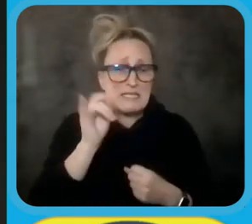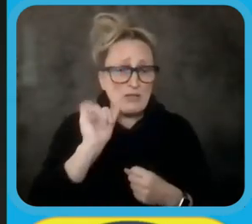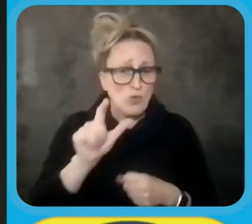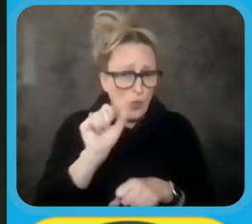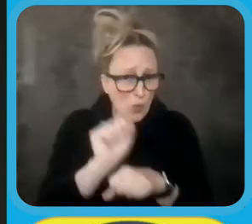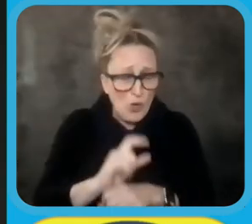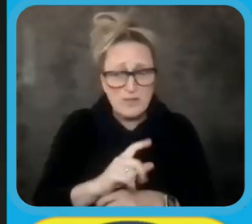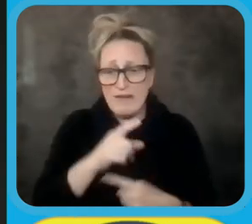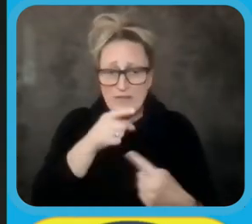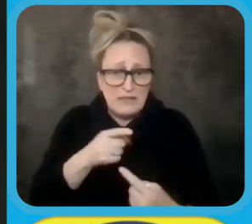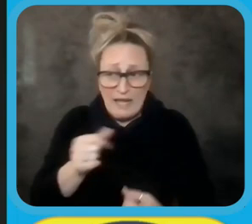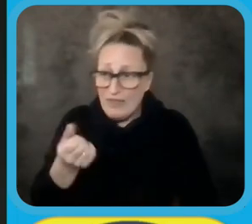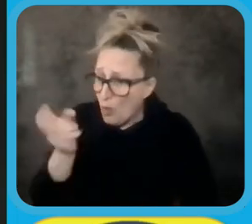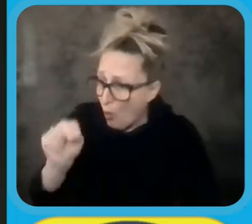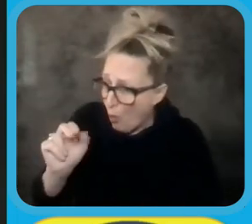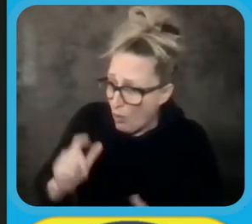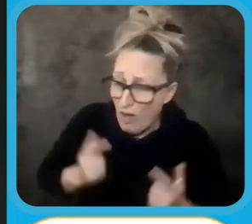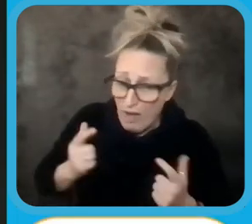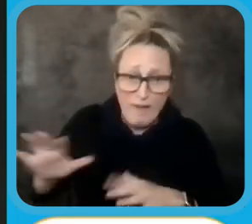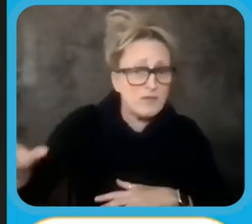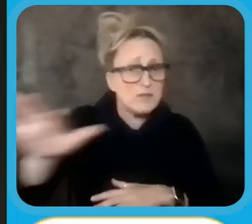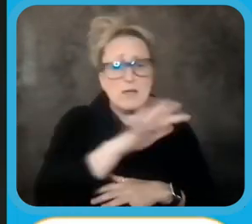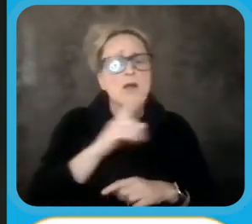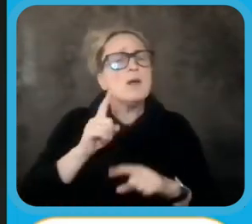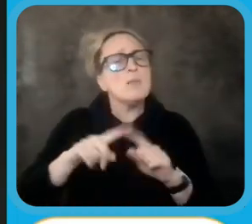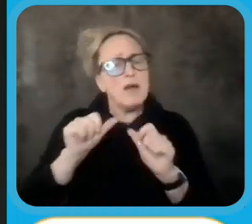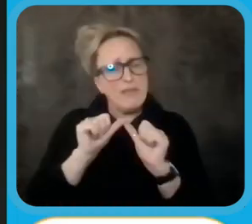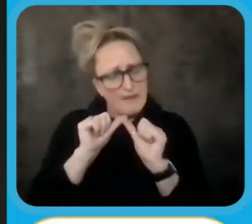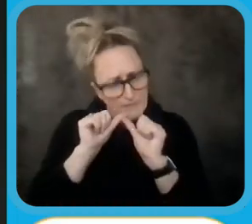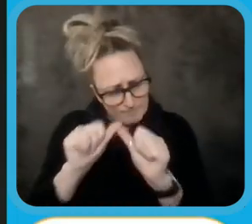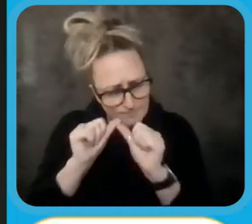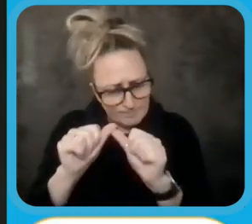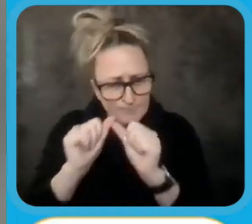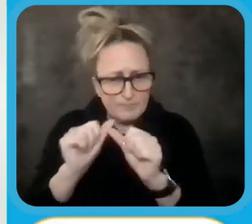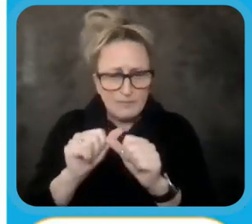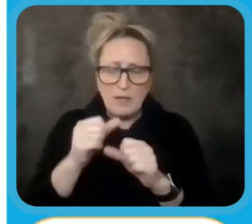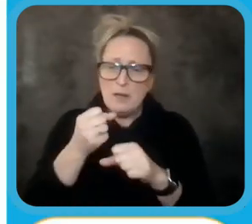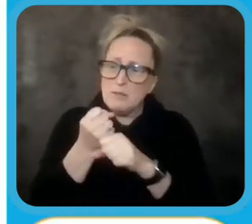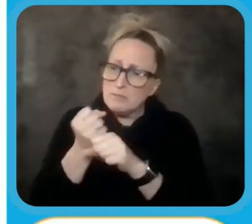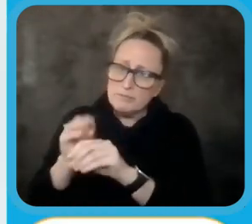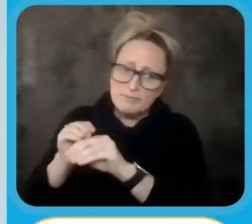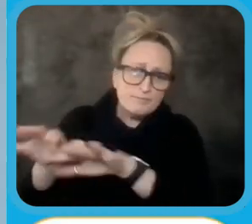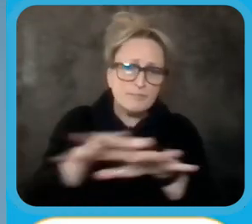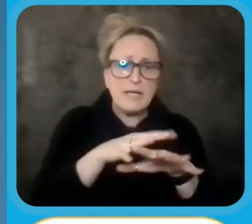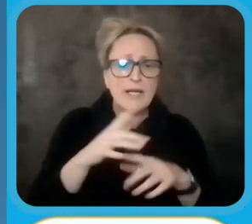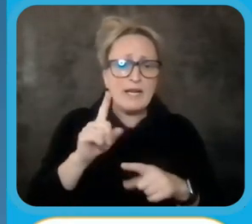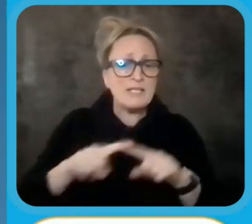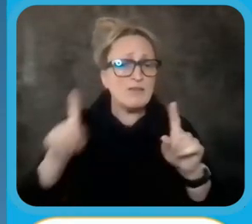in their own lives, but nevertheless, they have stepped up and made a difference for all of us.